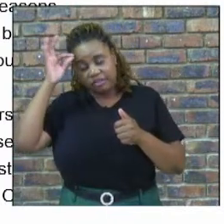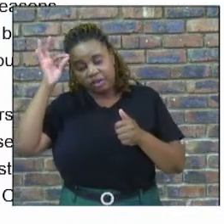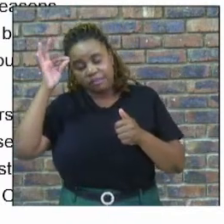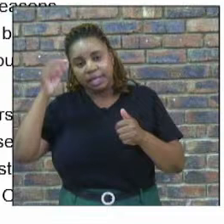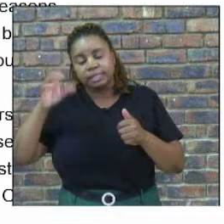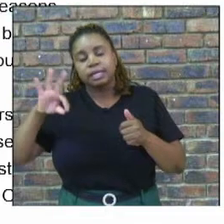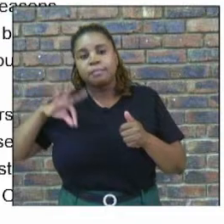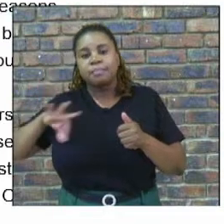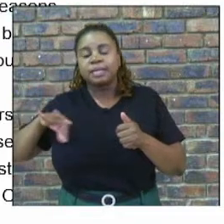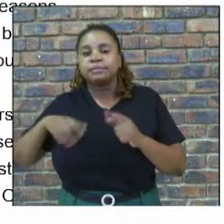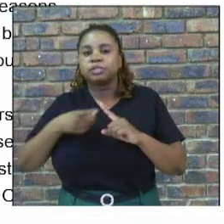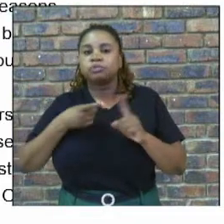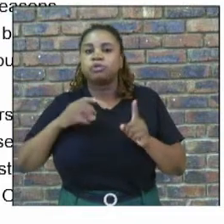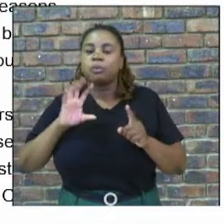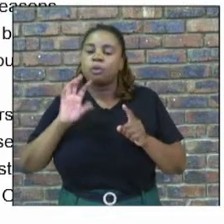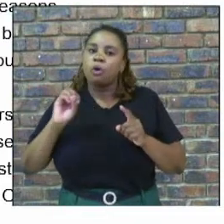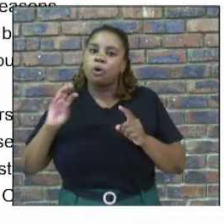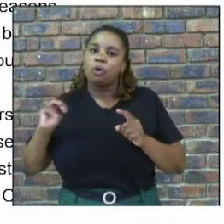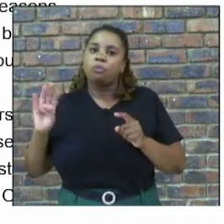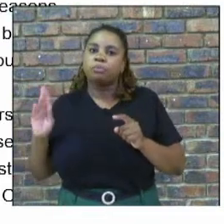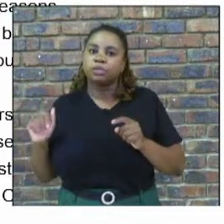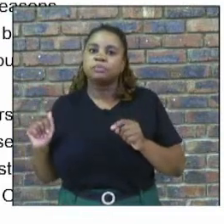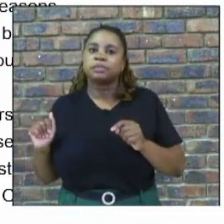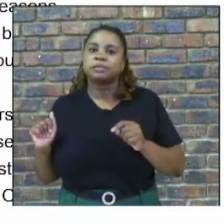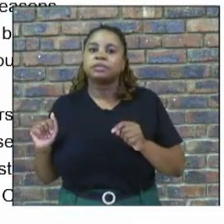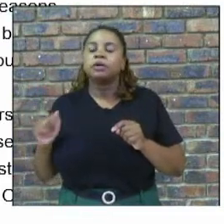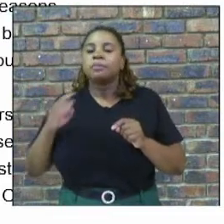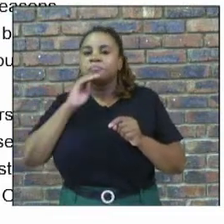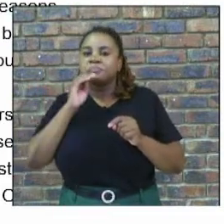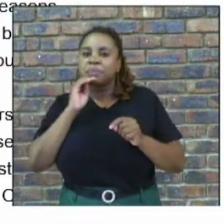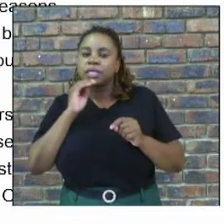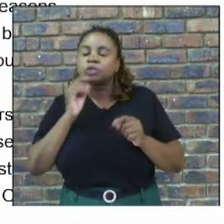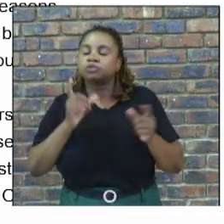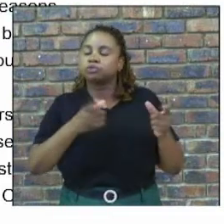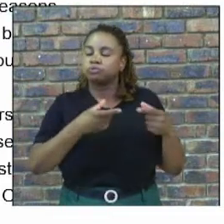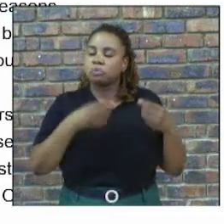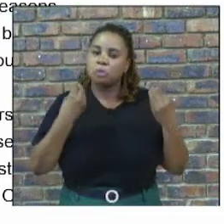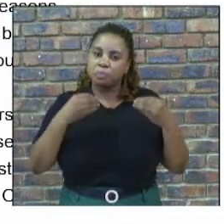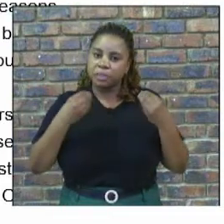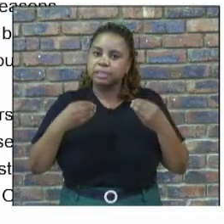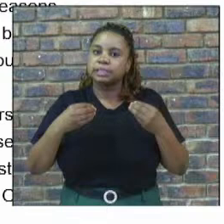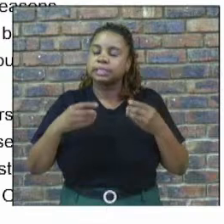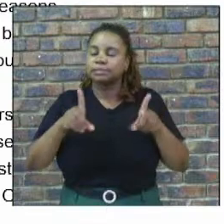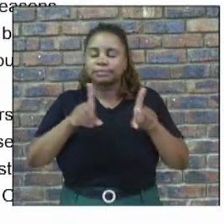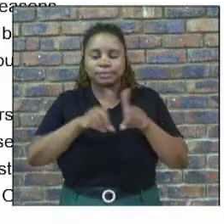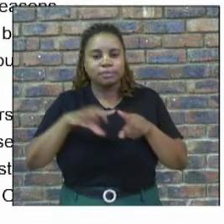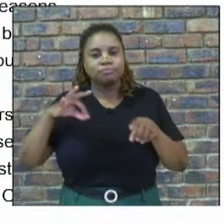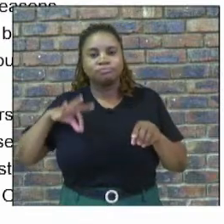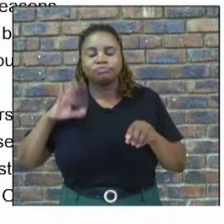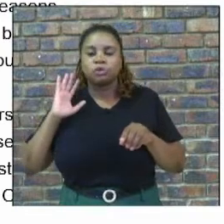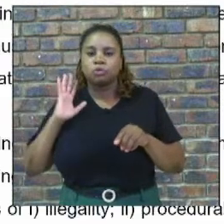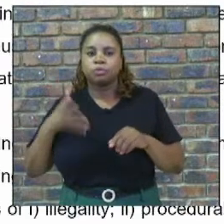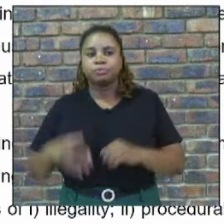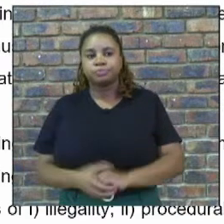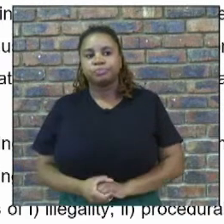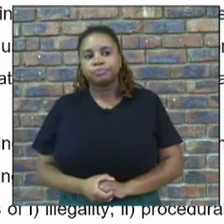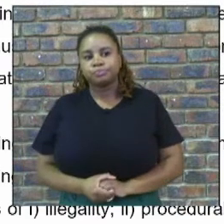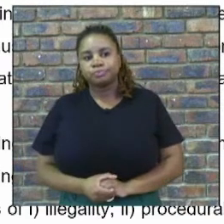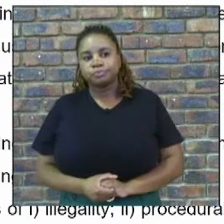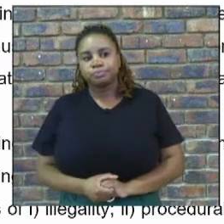to take that government department to the office of the ombudsman for you to get justice for the services provided.